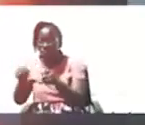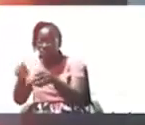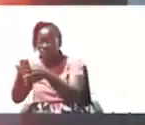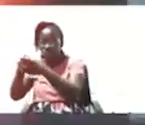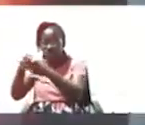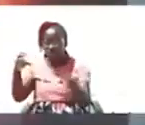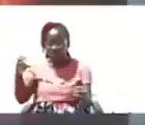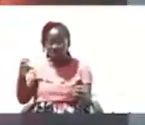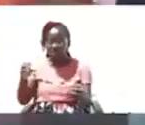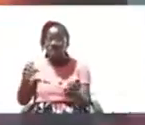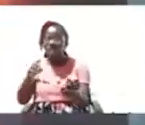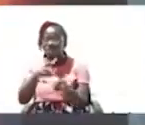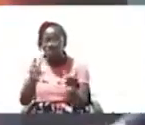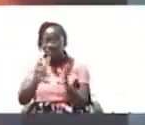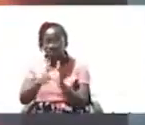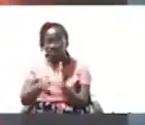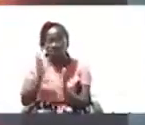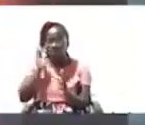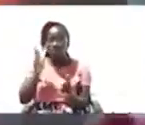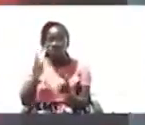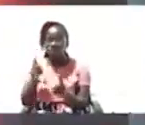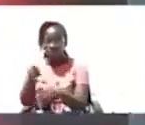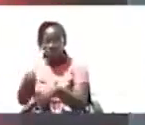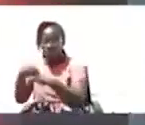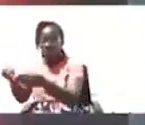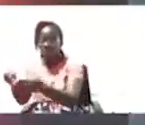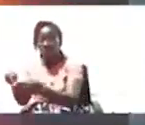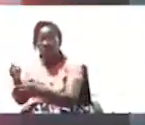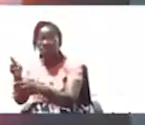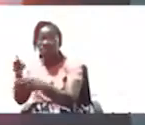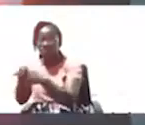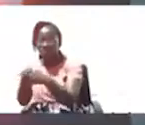Ekia, I said, cut him into pieces.